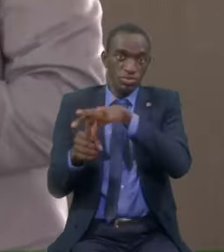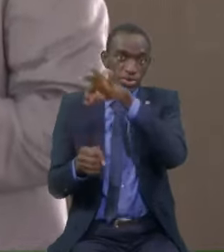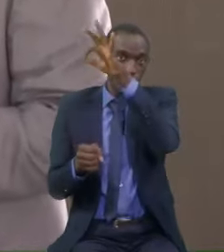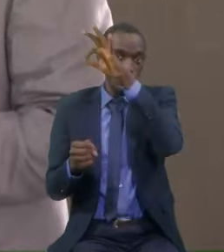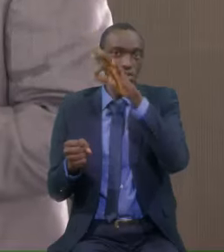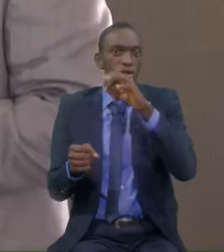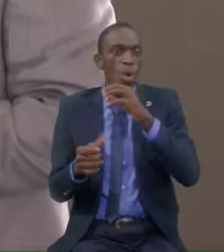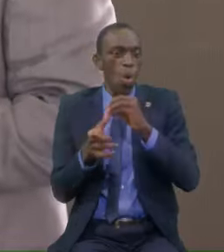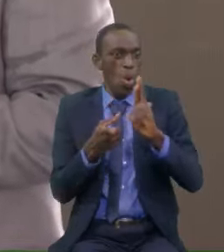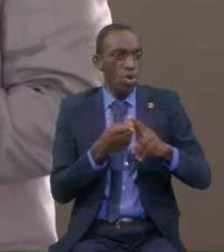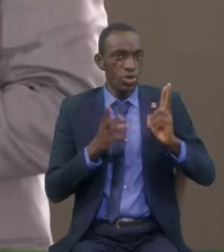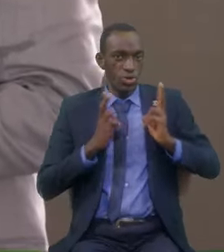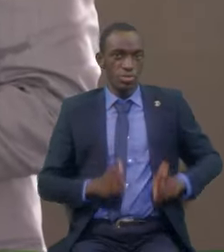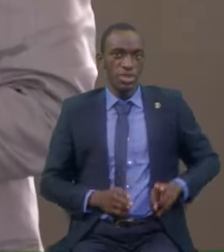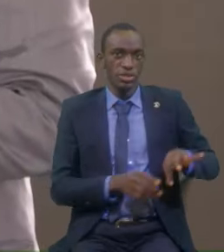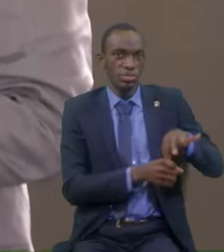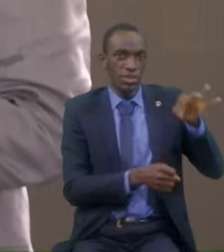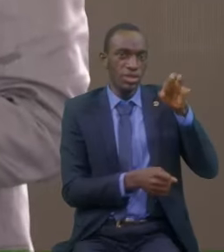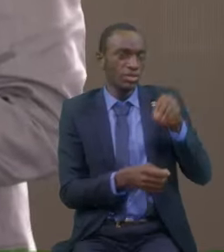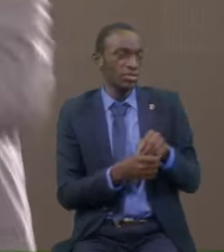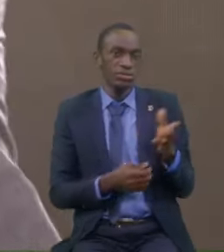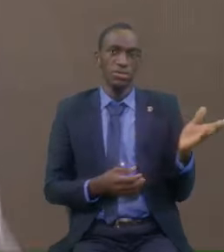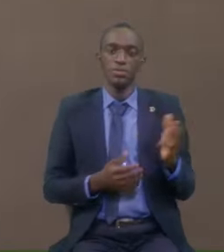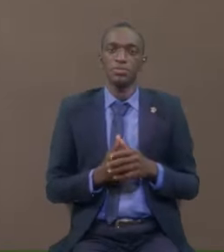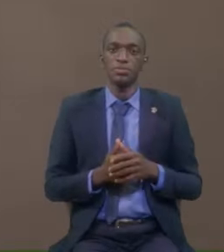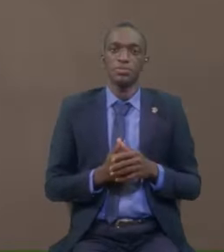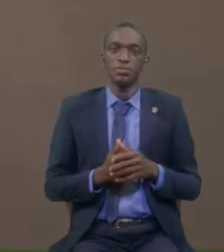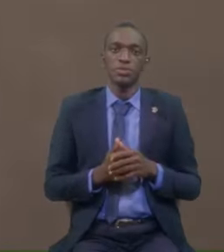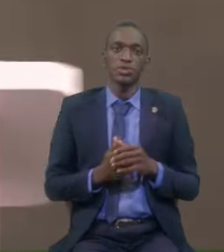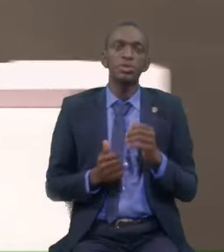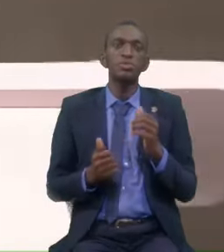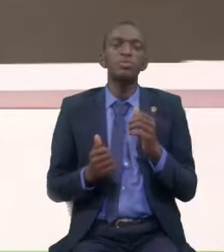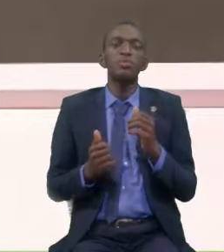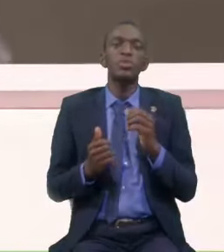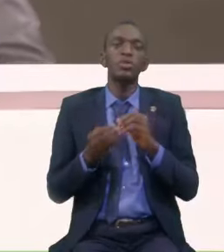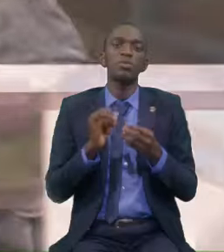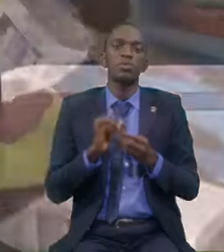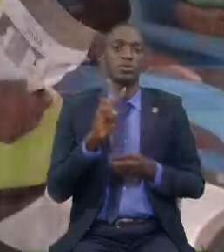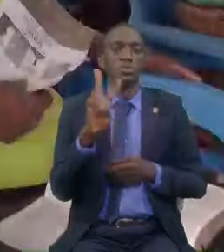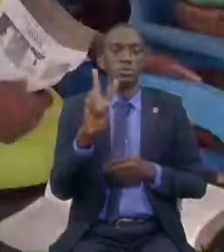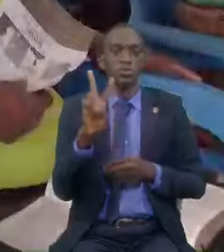spirit in him or in her? Number two, there is the